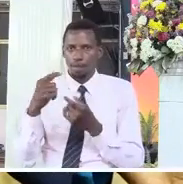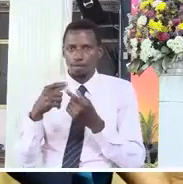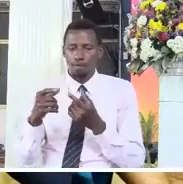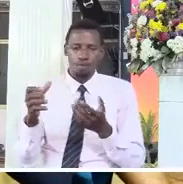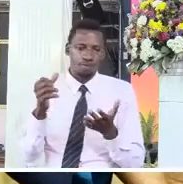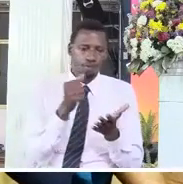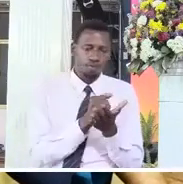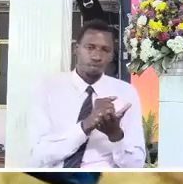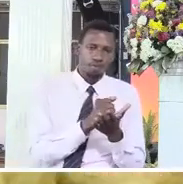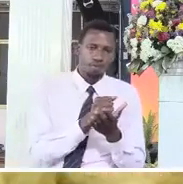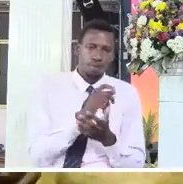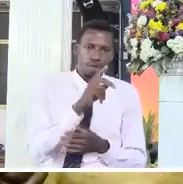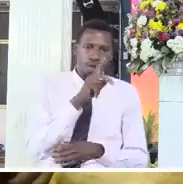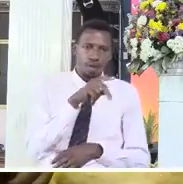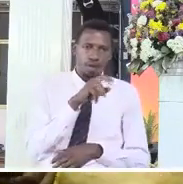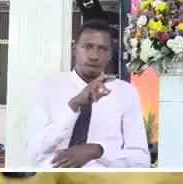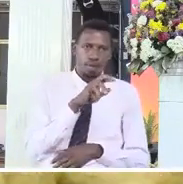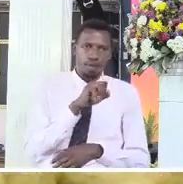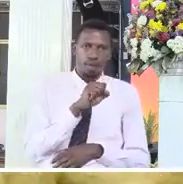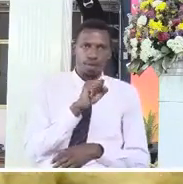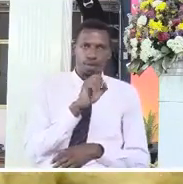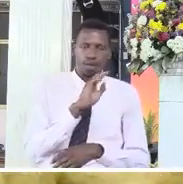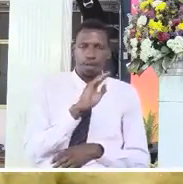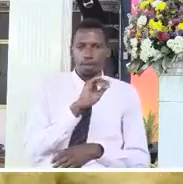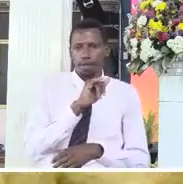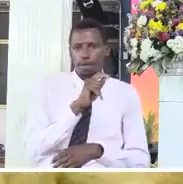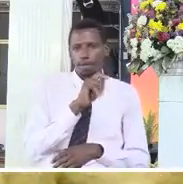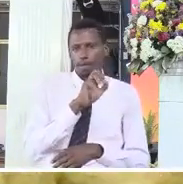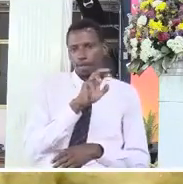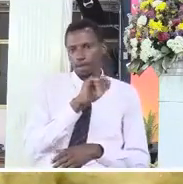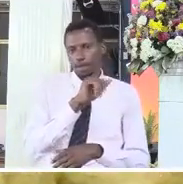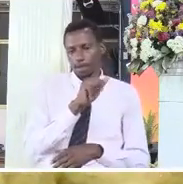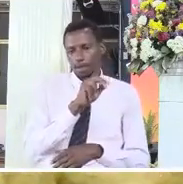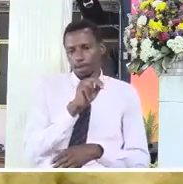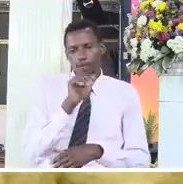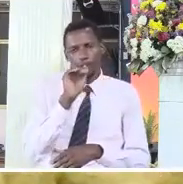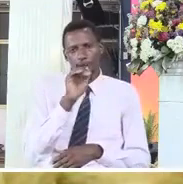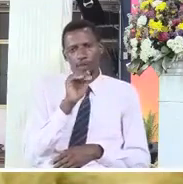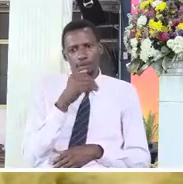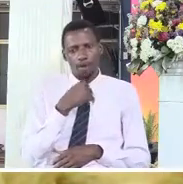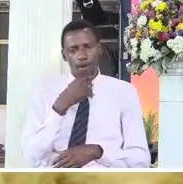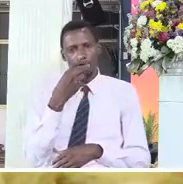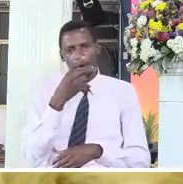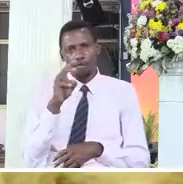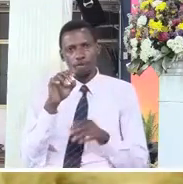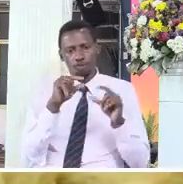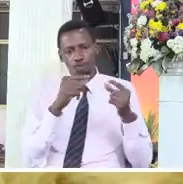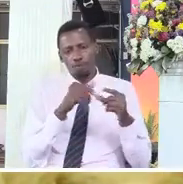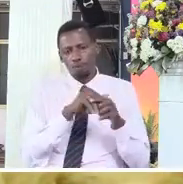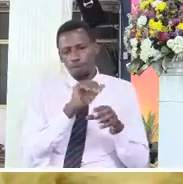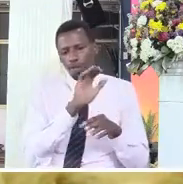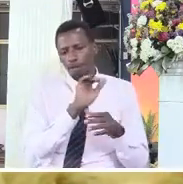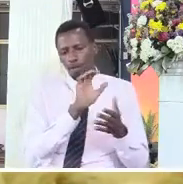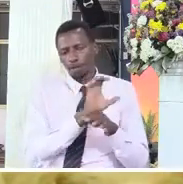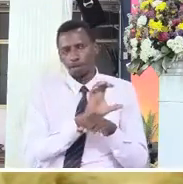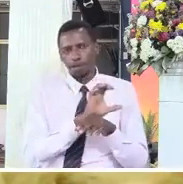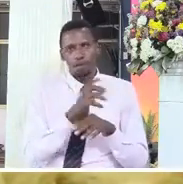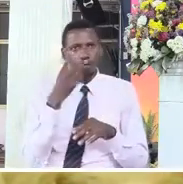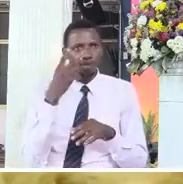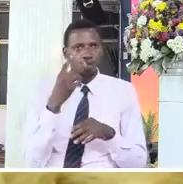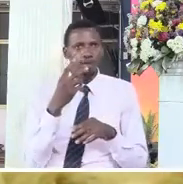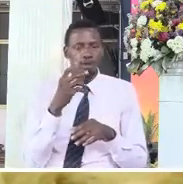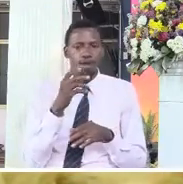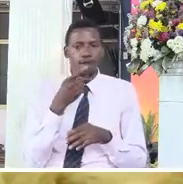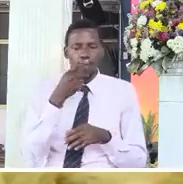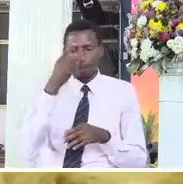Africa. Some parents ask, are there Adventists? Are there Adventist group in that church? You realize that parents are concerned where